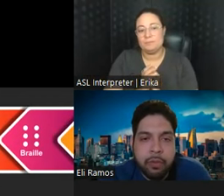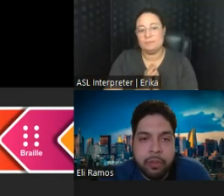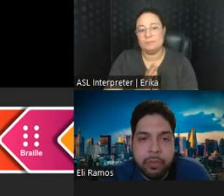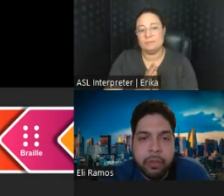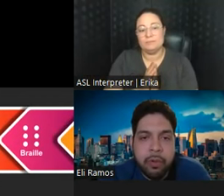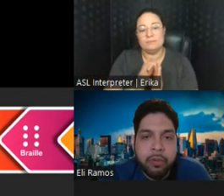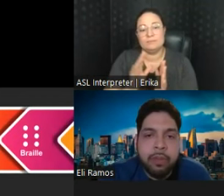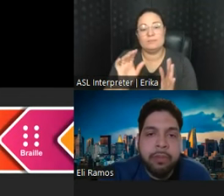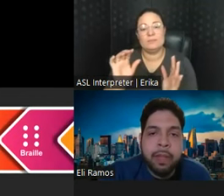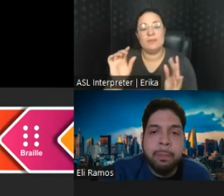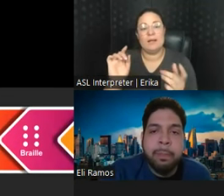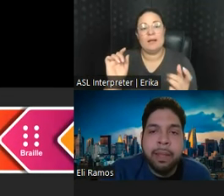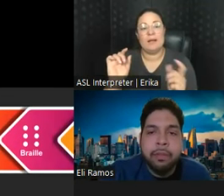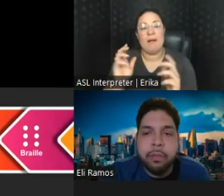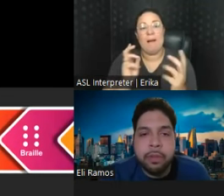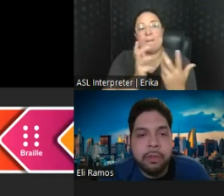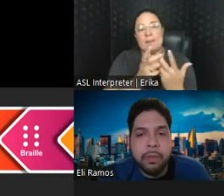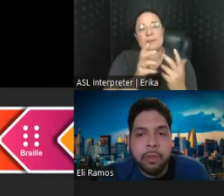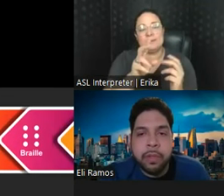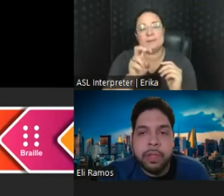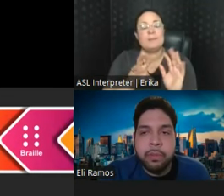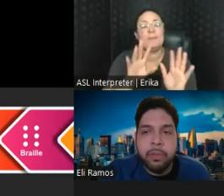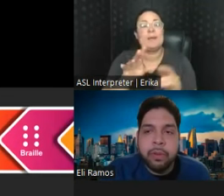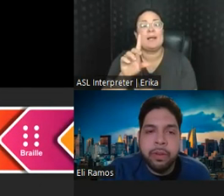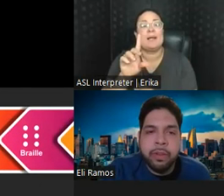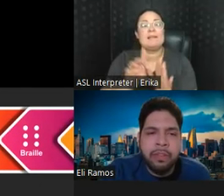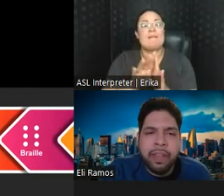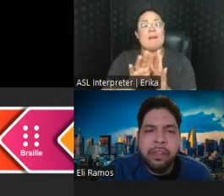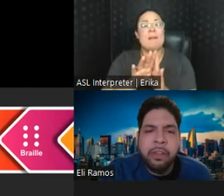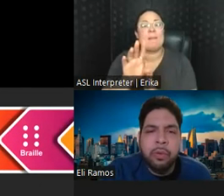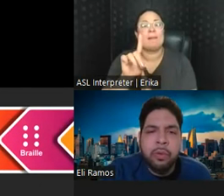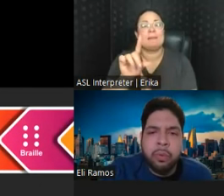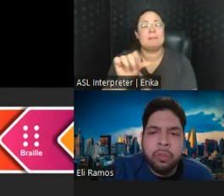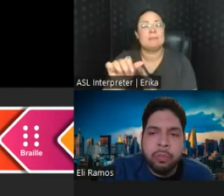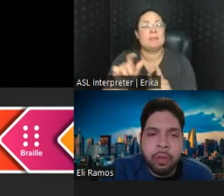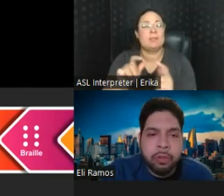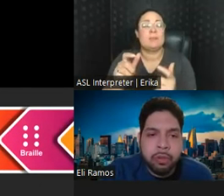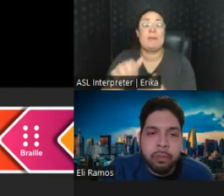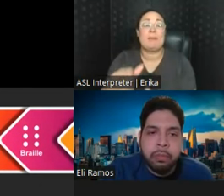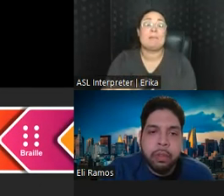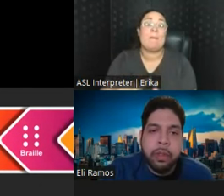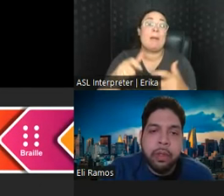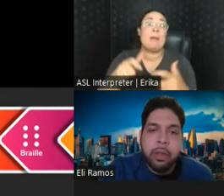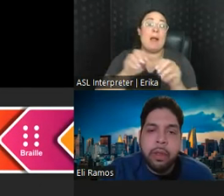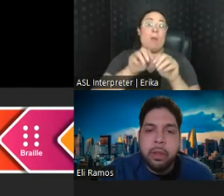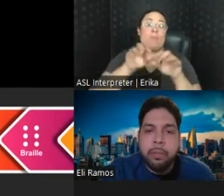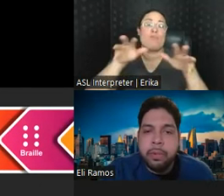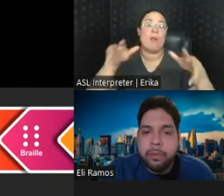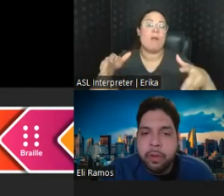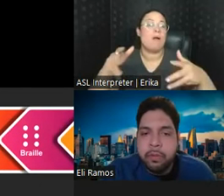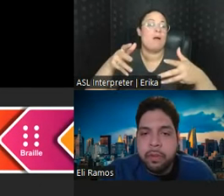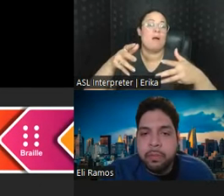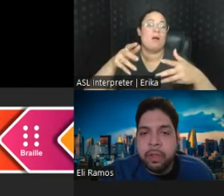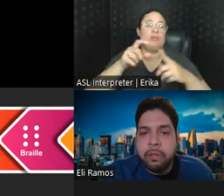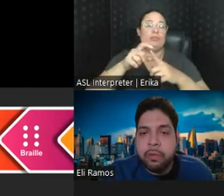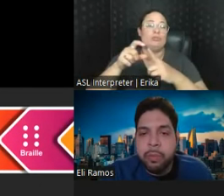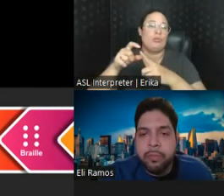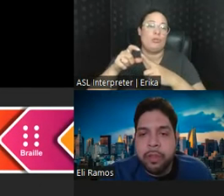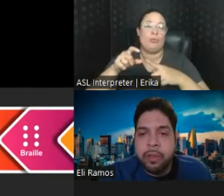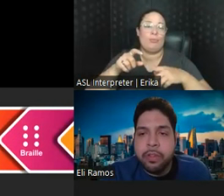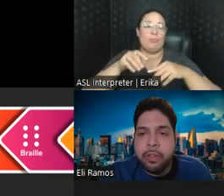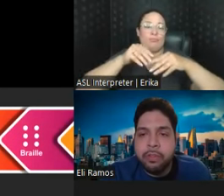Accommodations, we'll skip those. Developmental disability community. This is a huge umbrella term. But to put it simply,